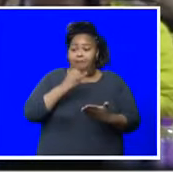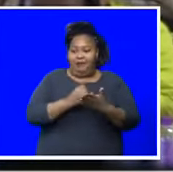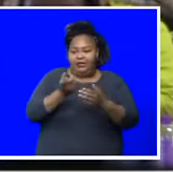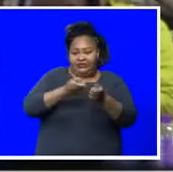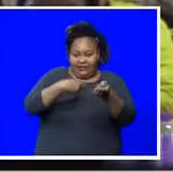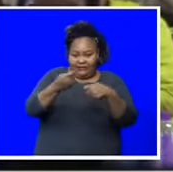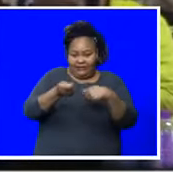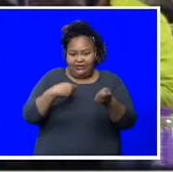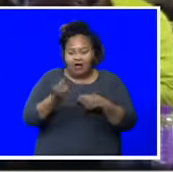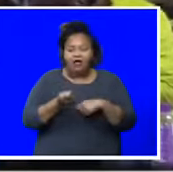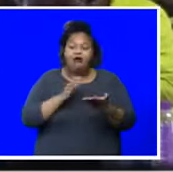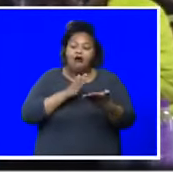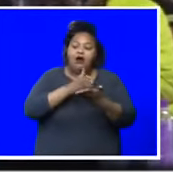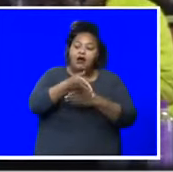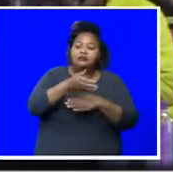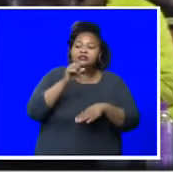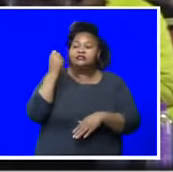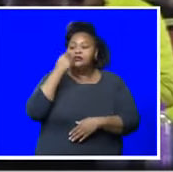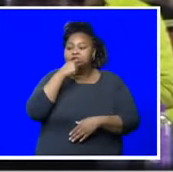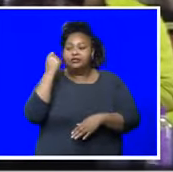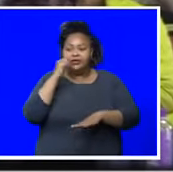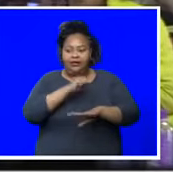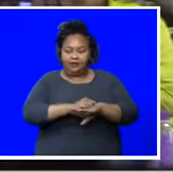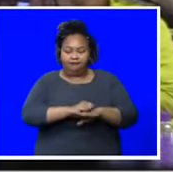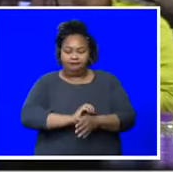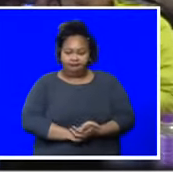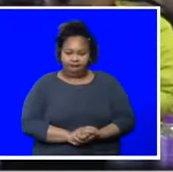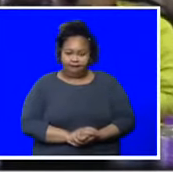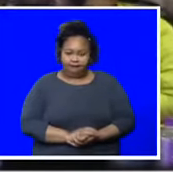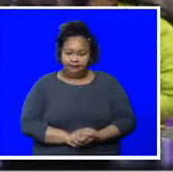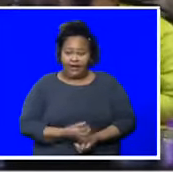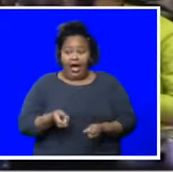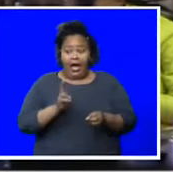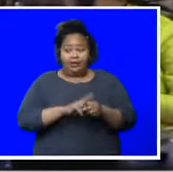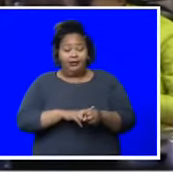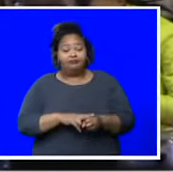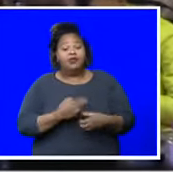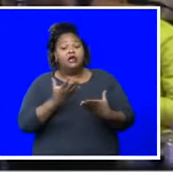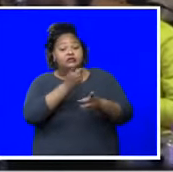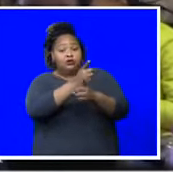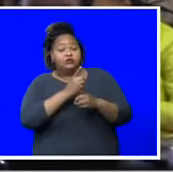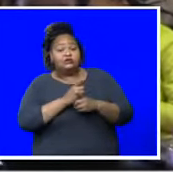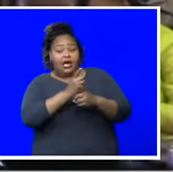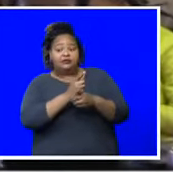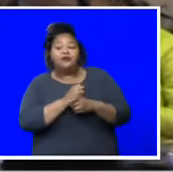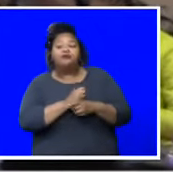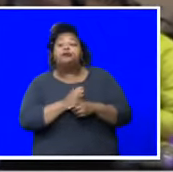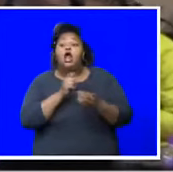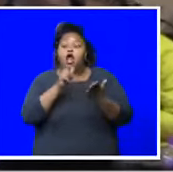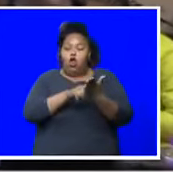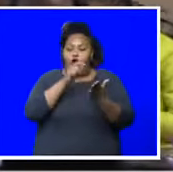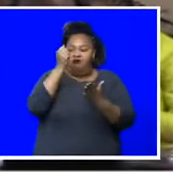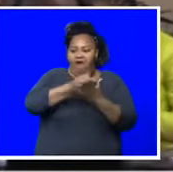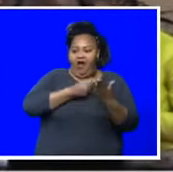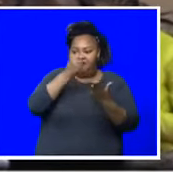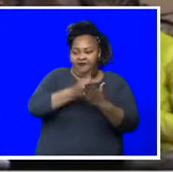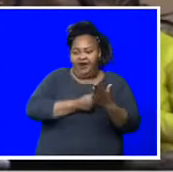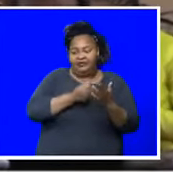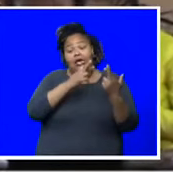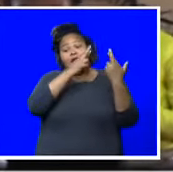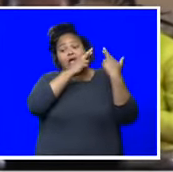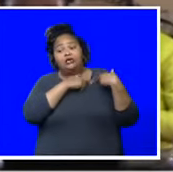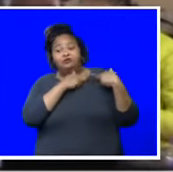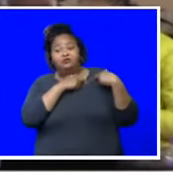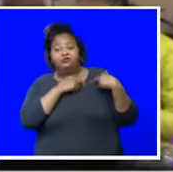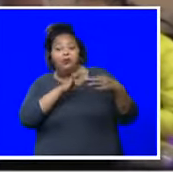in that journey. So that is a school man cooperative bill Tindzangano cooperatives